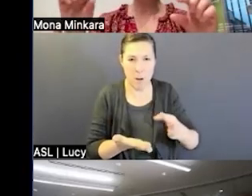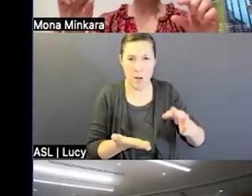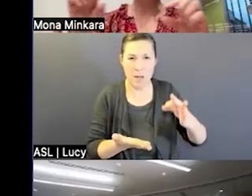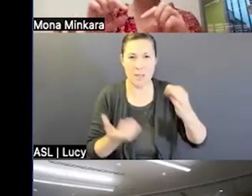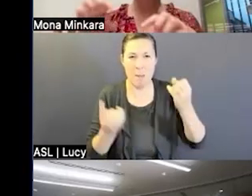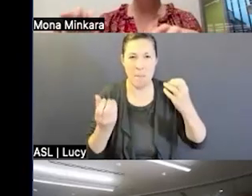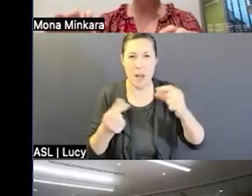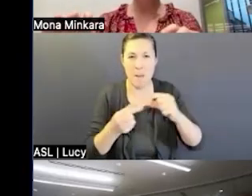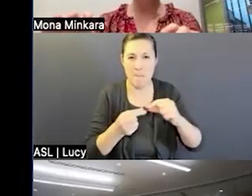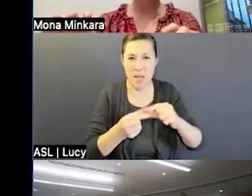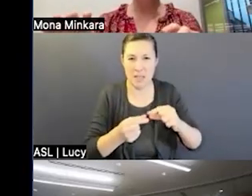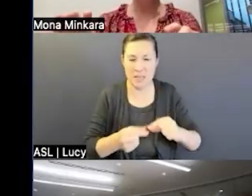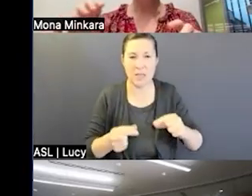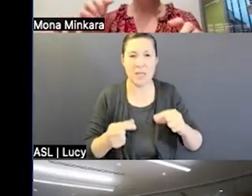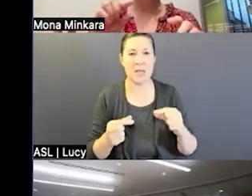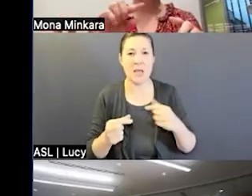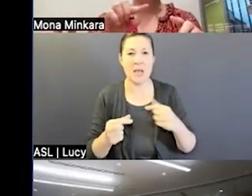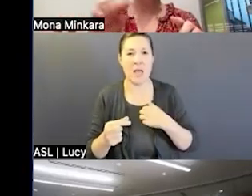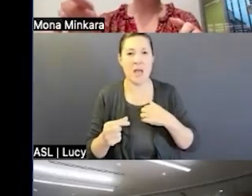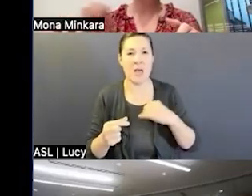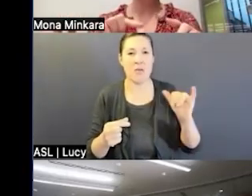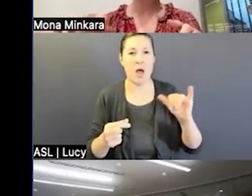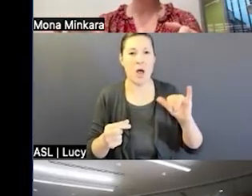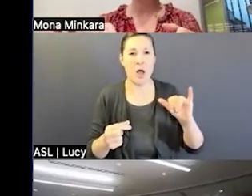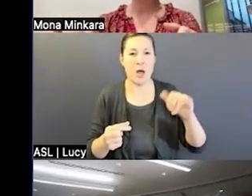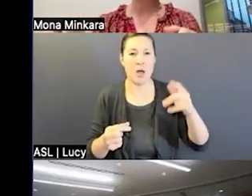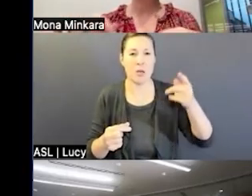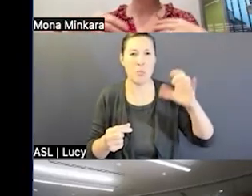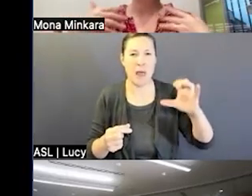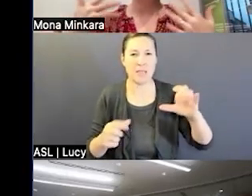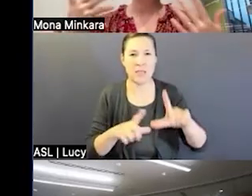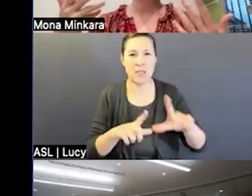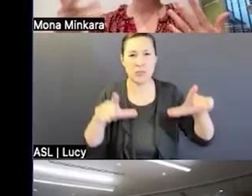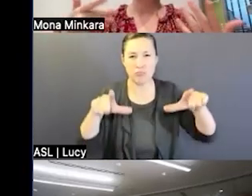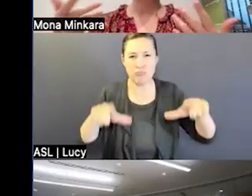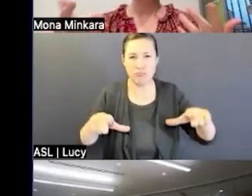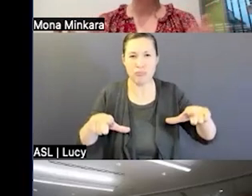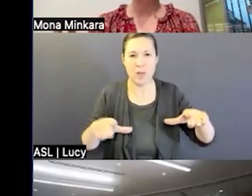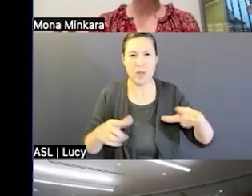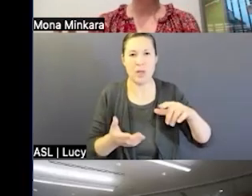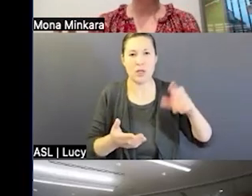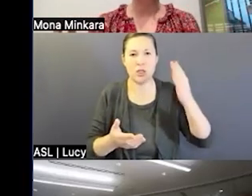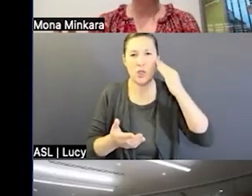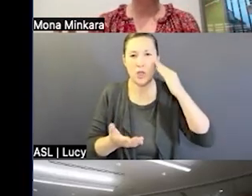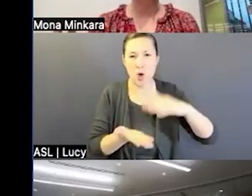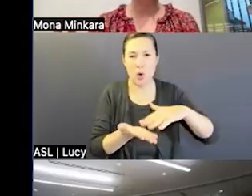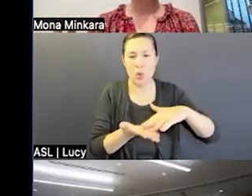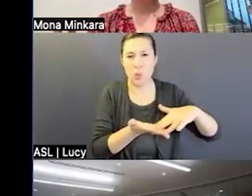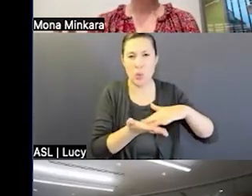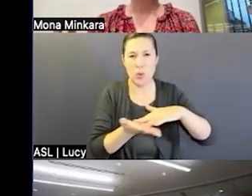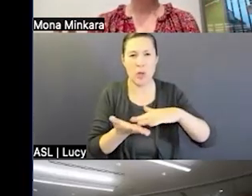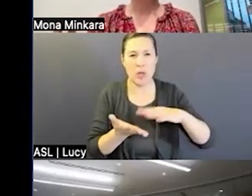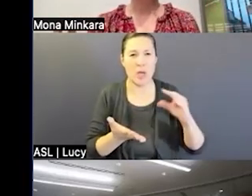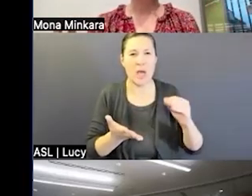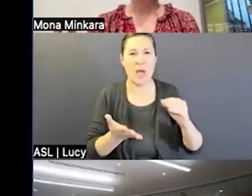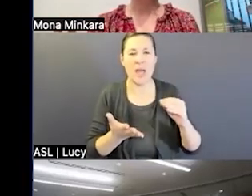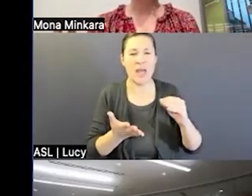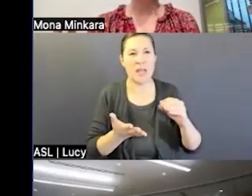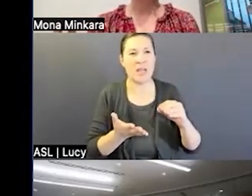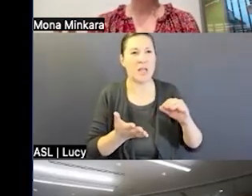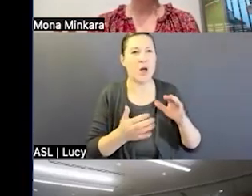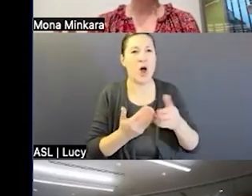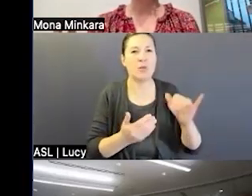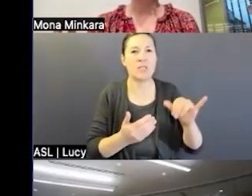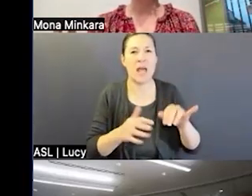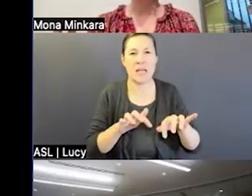a plastic key guard on there, she then knows where it's all motor automaticity, like typing. Like she knows